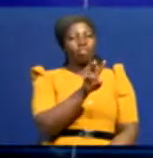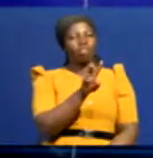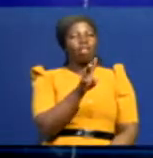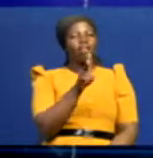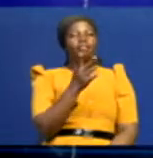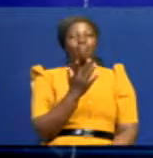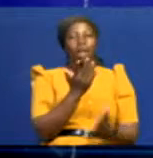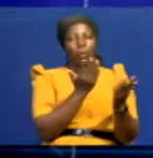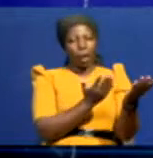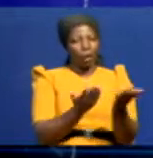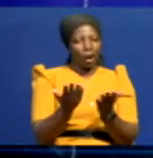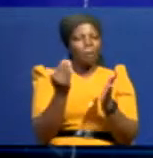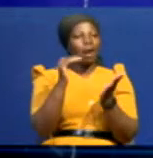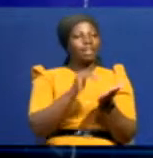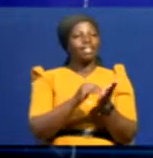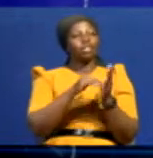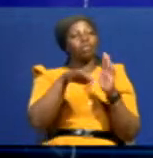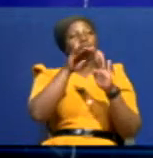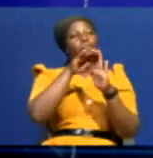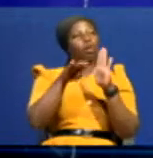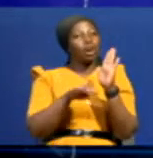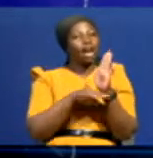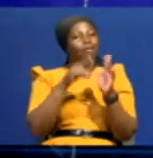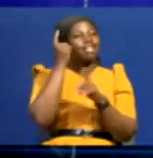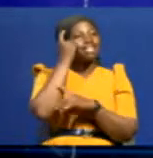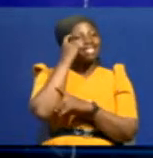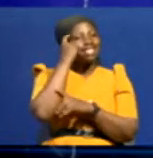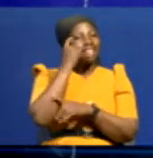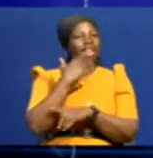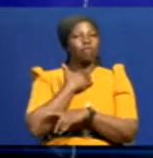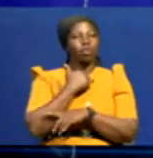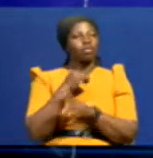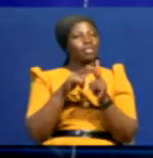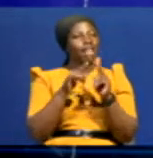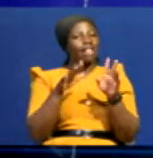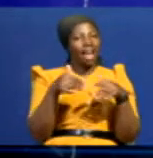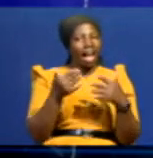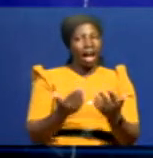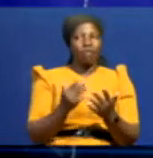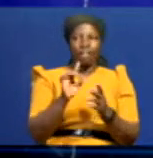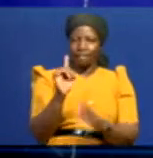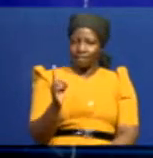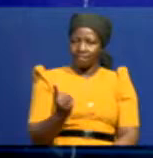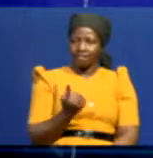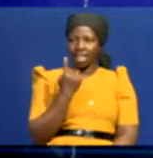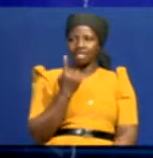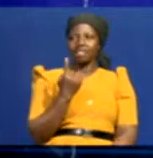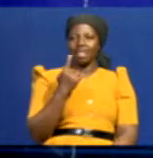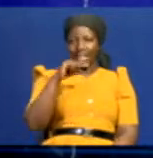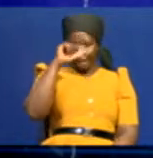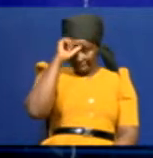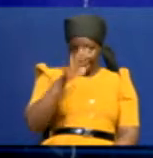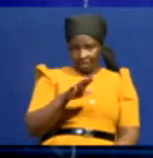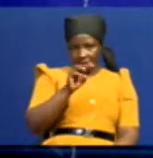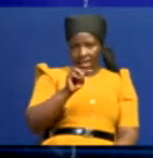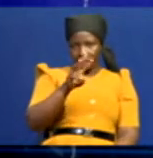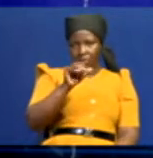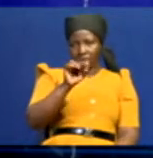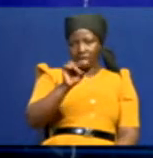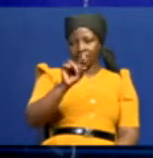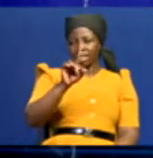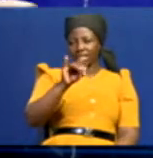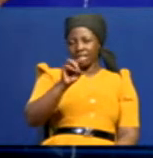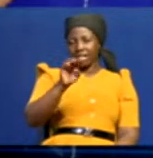again once again to the program. And I think I just want to set the stage by, first of all, you know, Governor Mwadime, maybe you can give